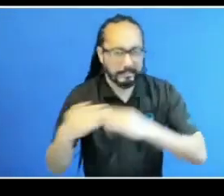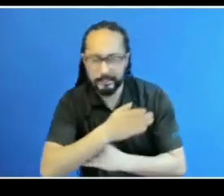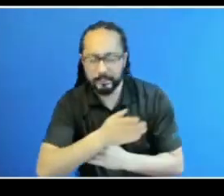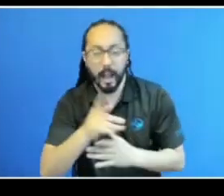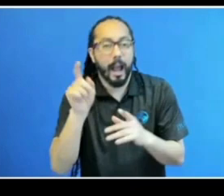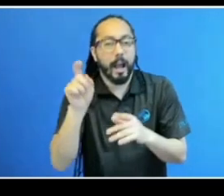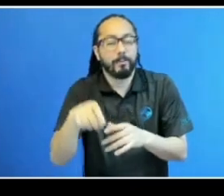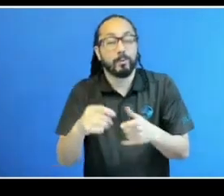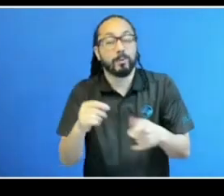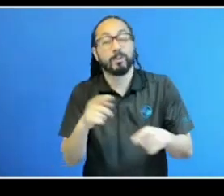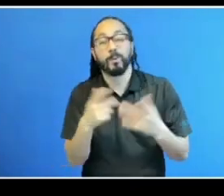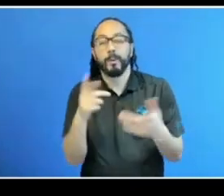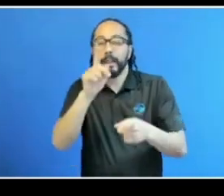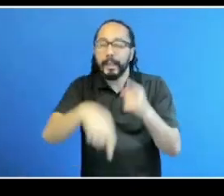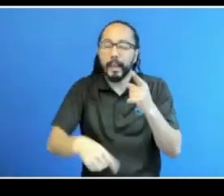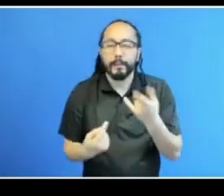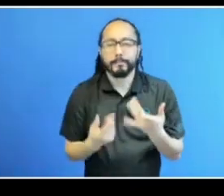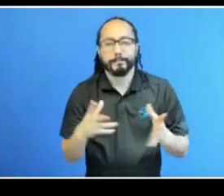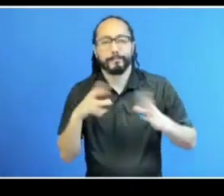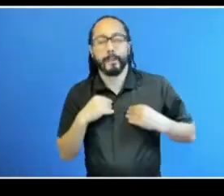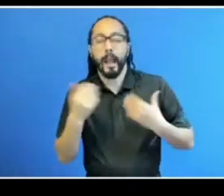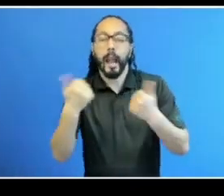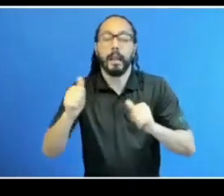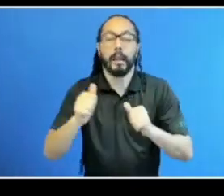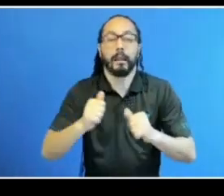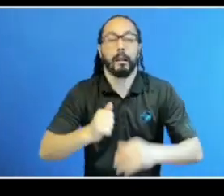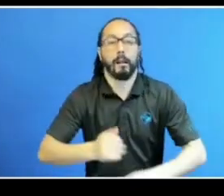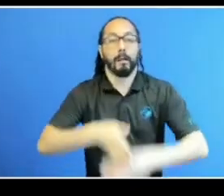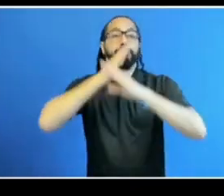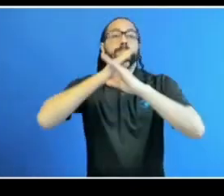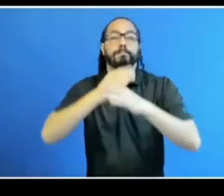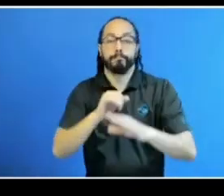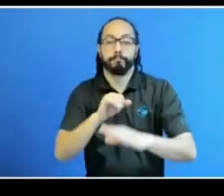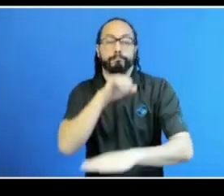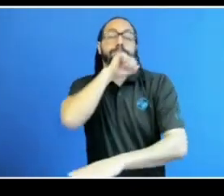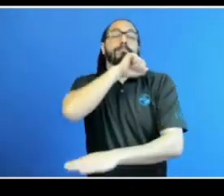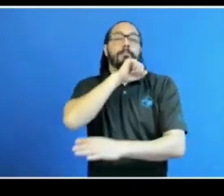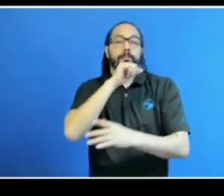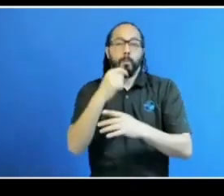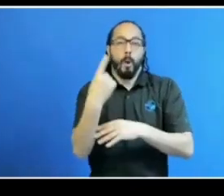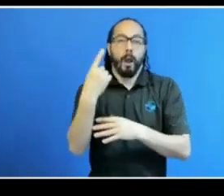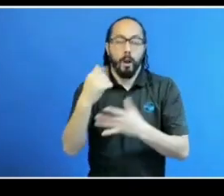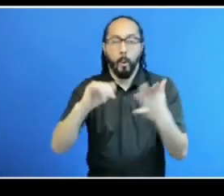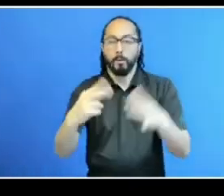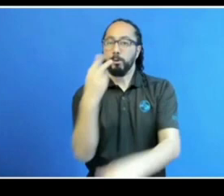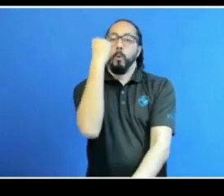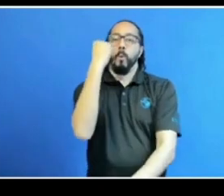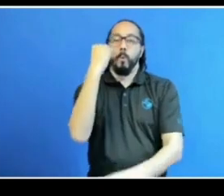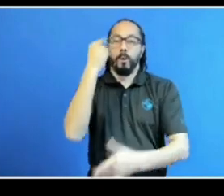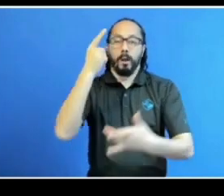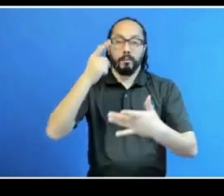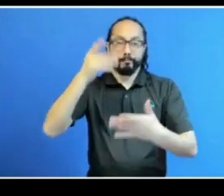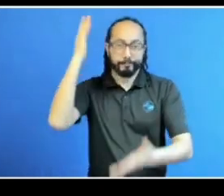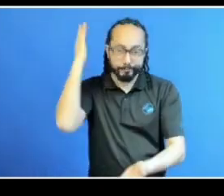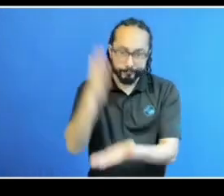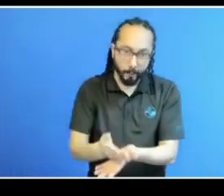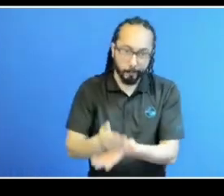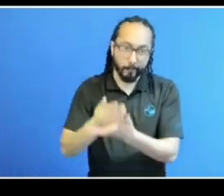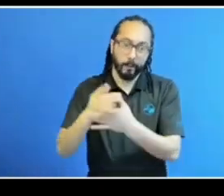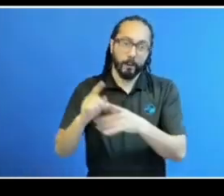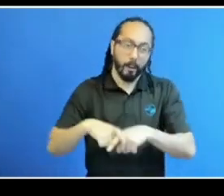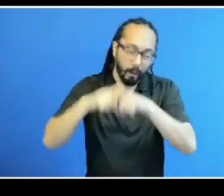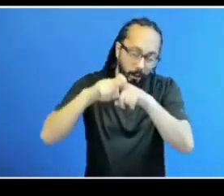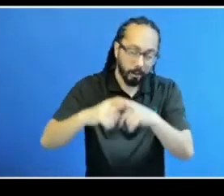of these adversities or barriers, or when people say no to you in your business, to allow that to